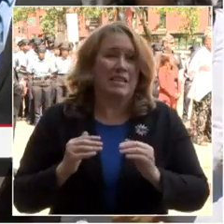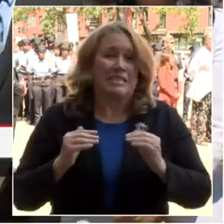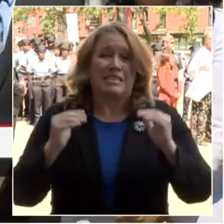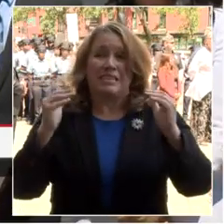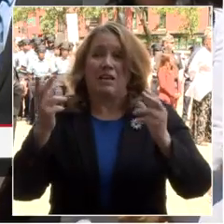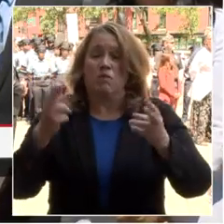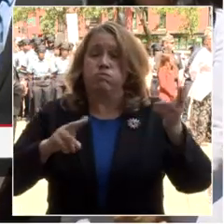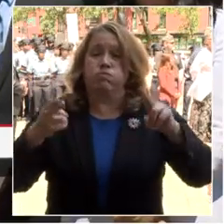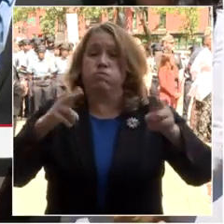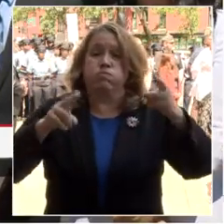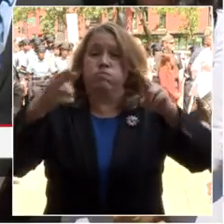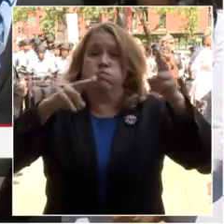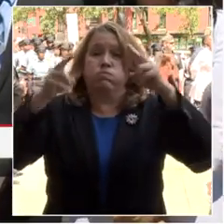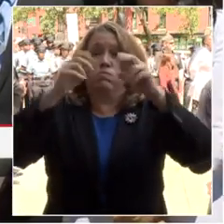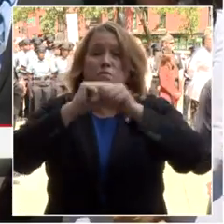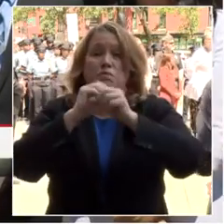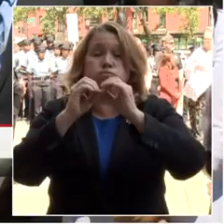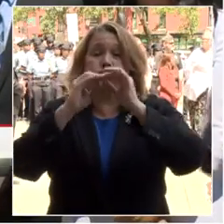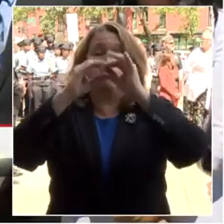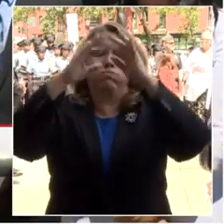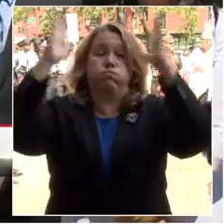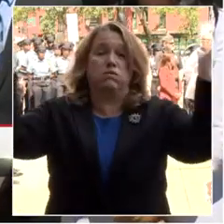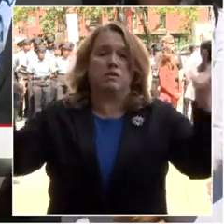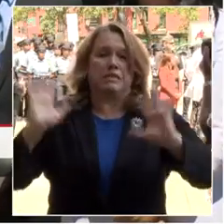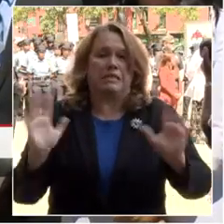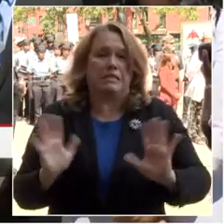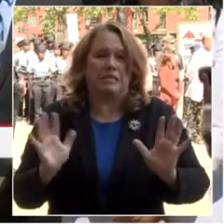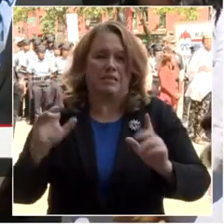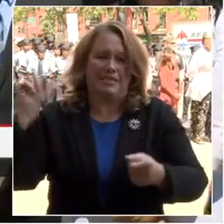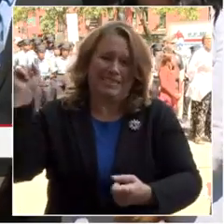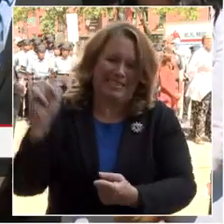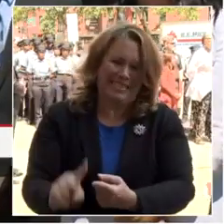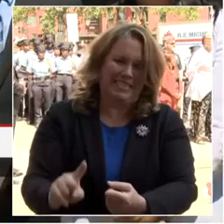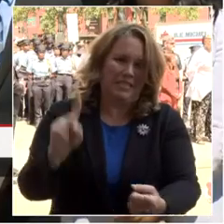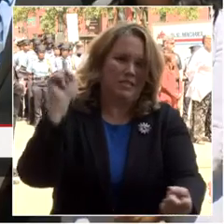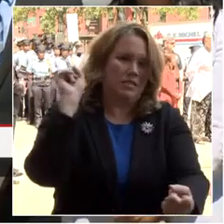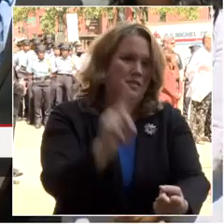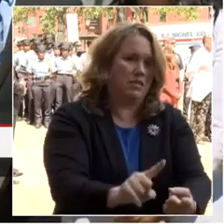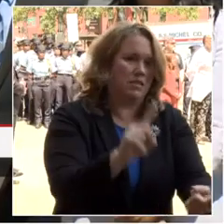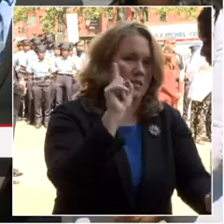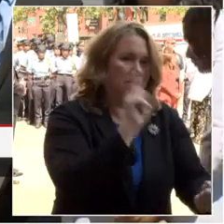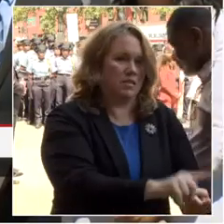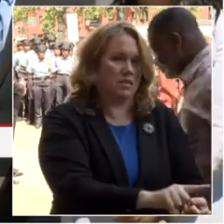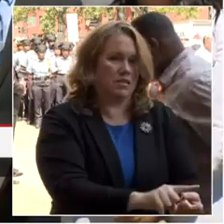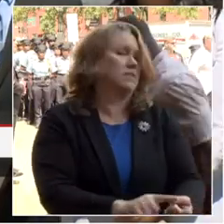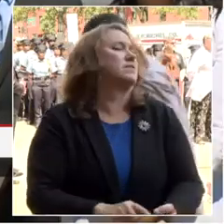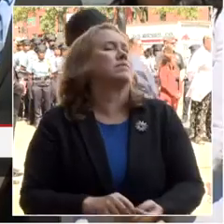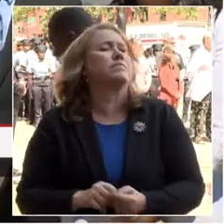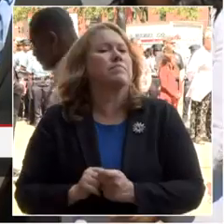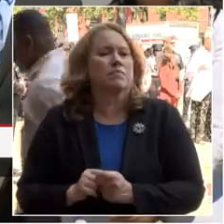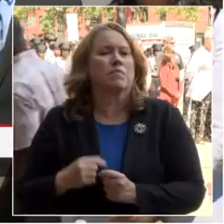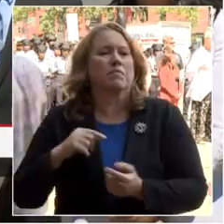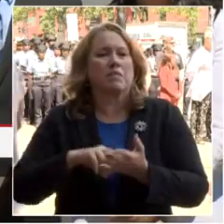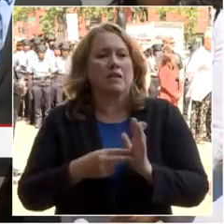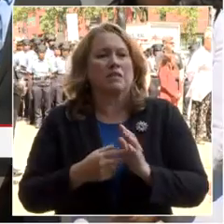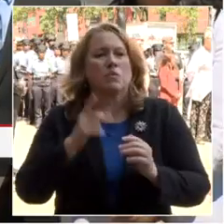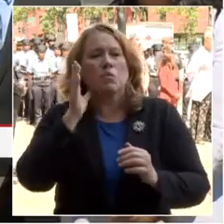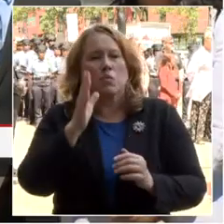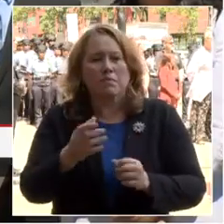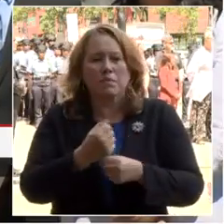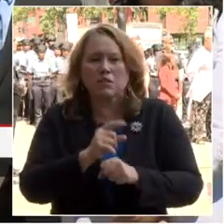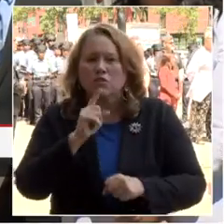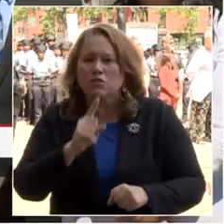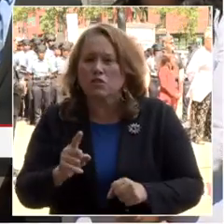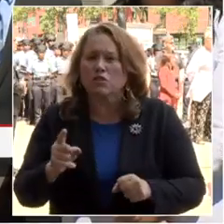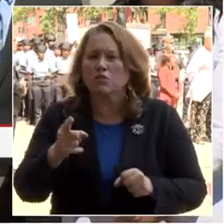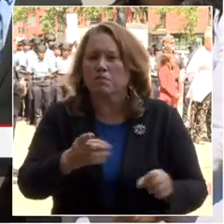violence. Our establishments should abide by patron capacity limits, avoid overserving, and be prepared to